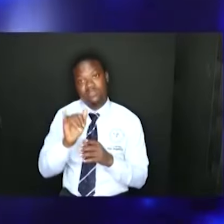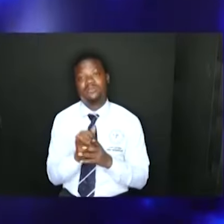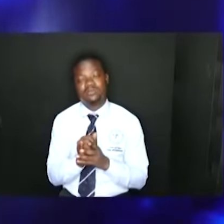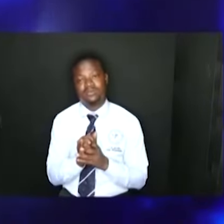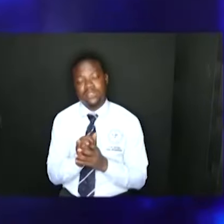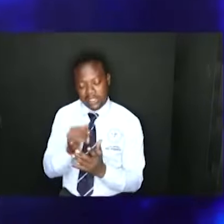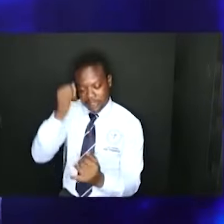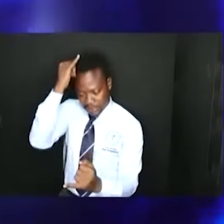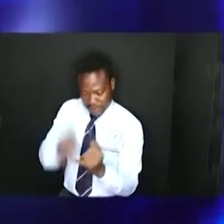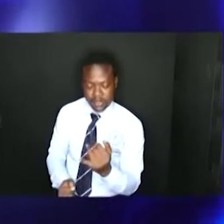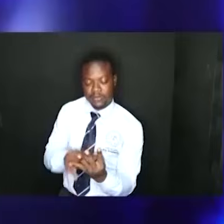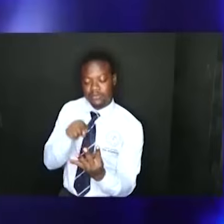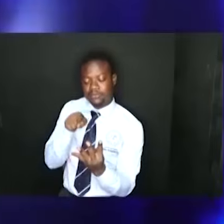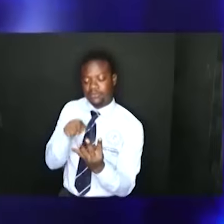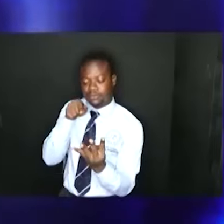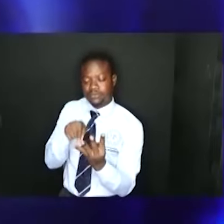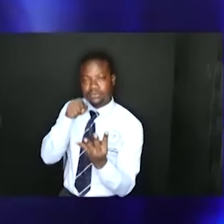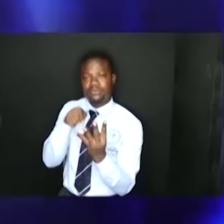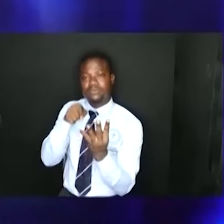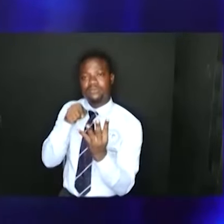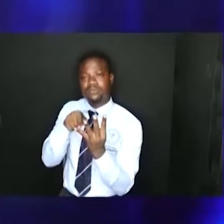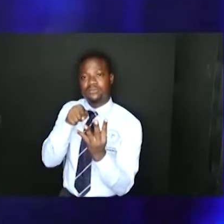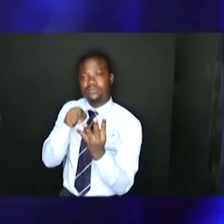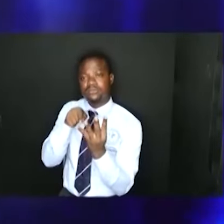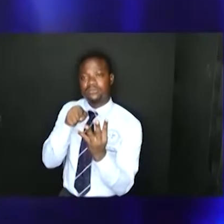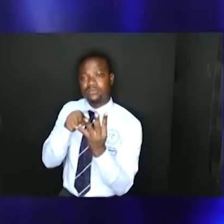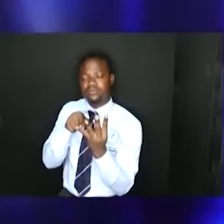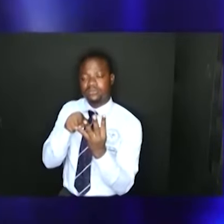Now we come to the big one.